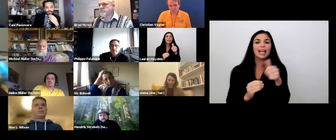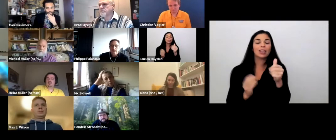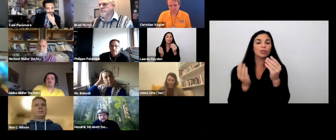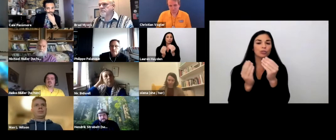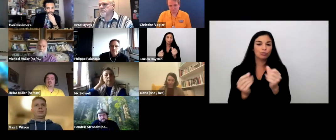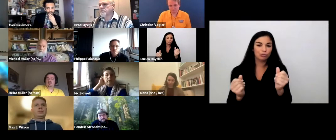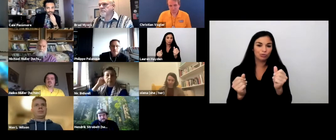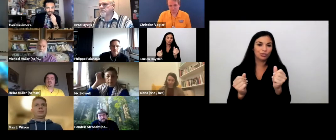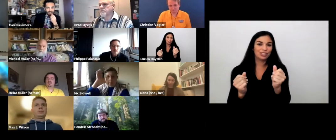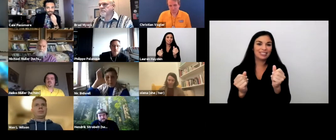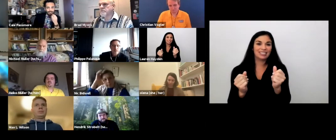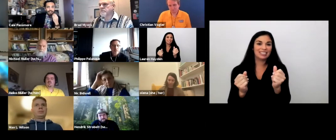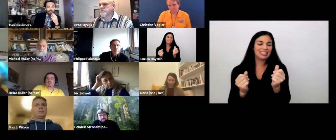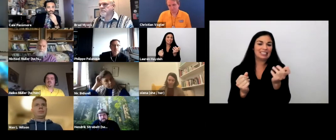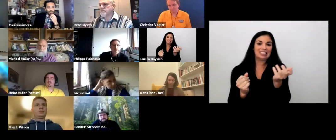say what